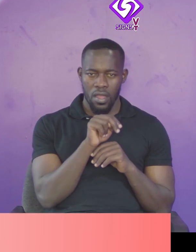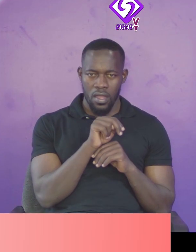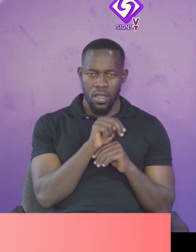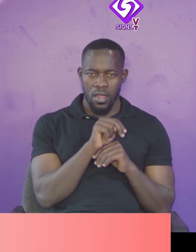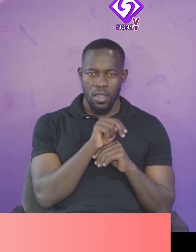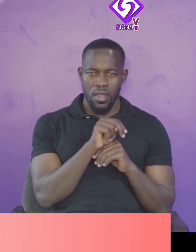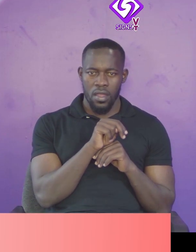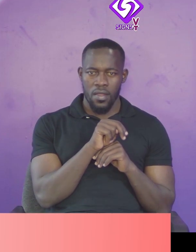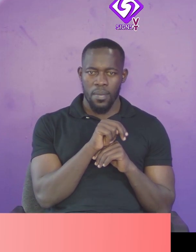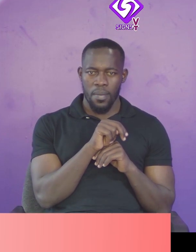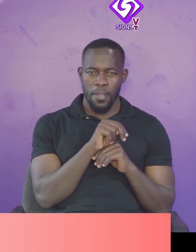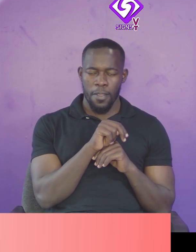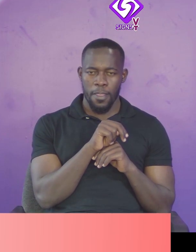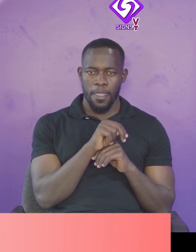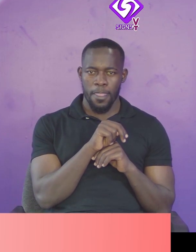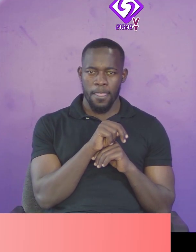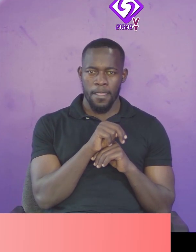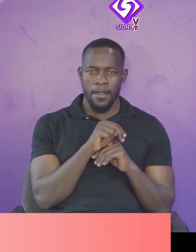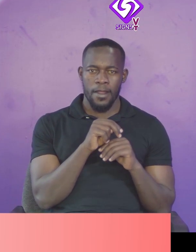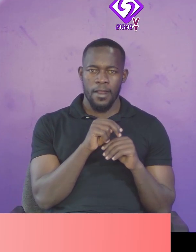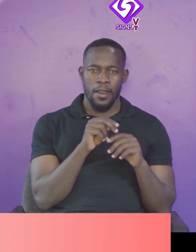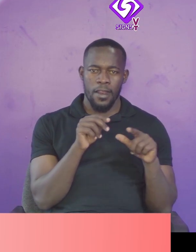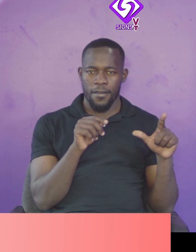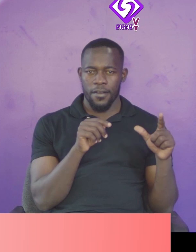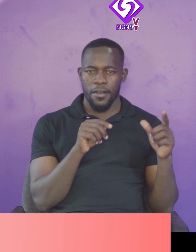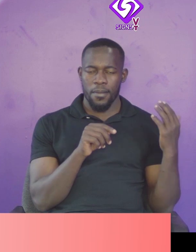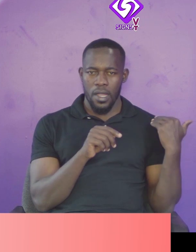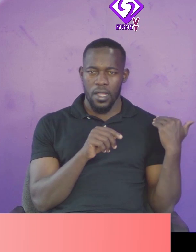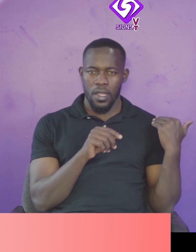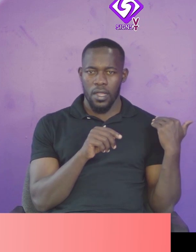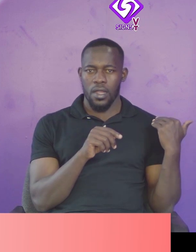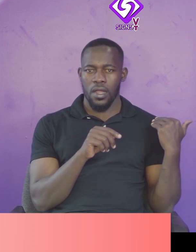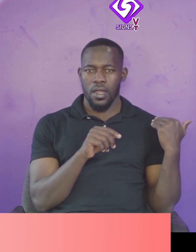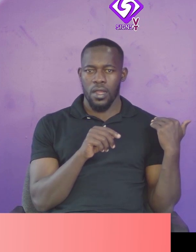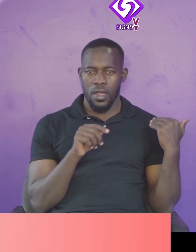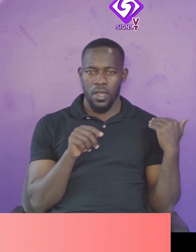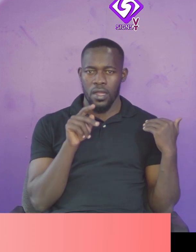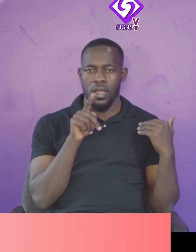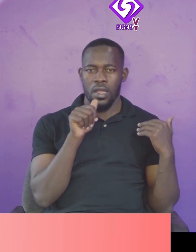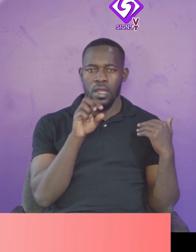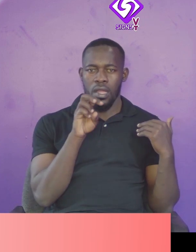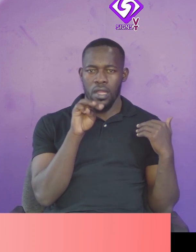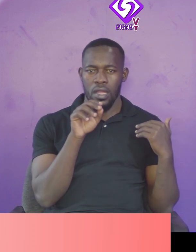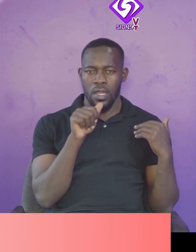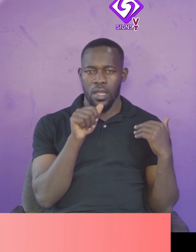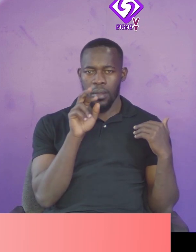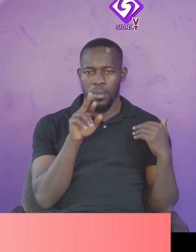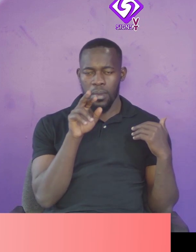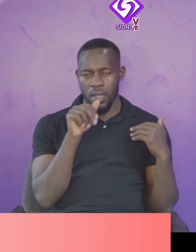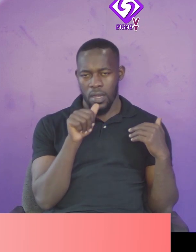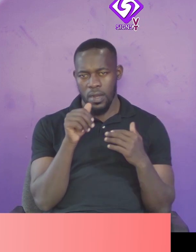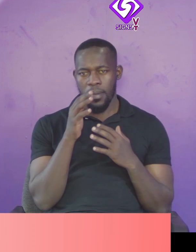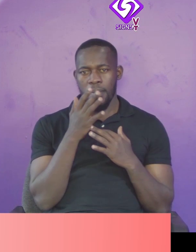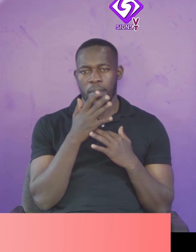is there, starting as a left back, Netherlands. Then Kamara is starting as a